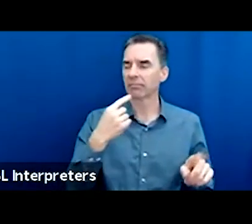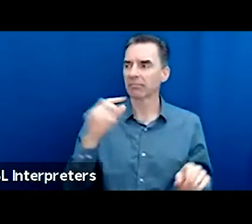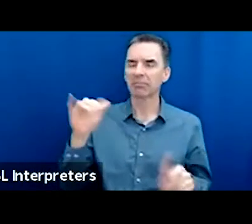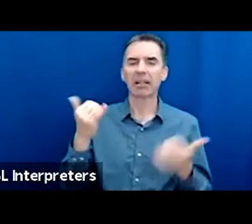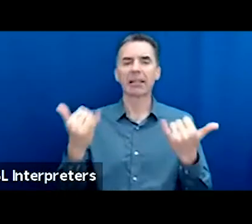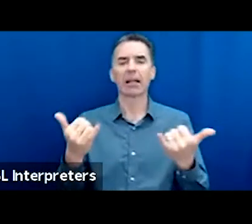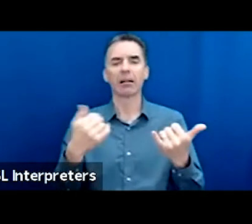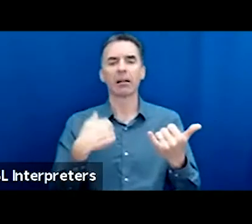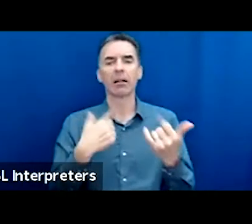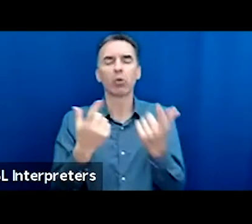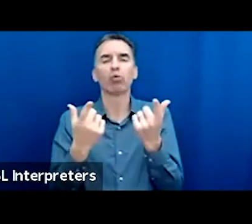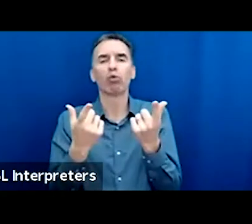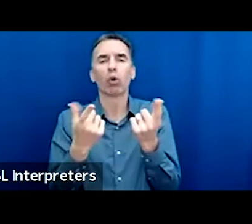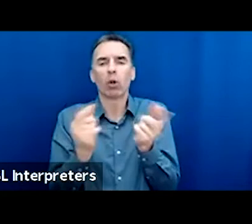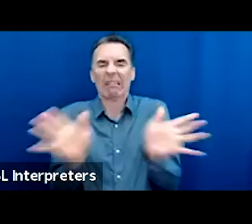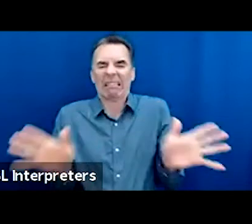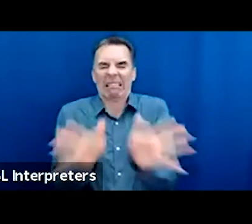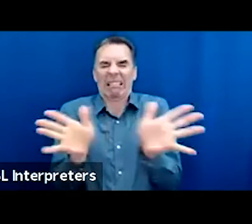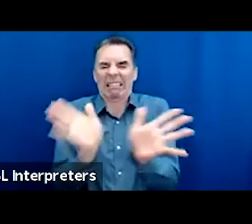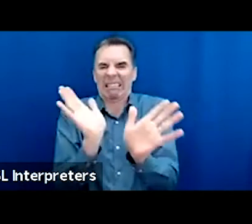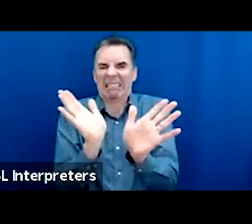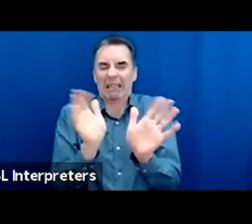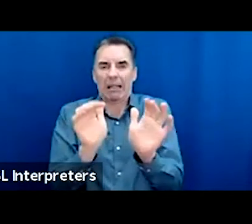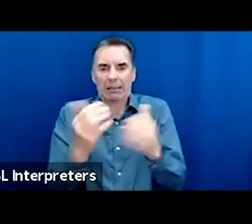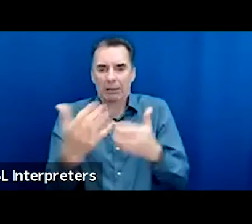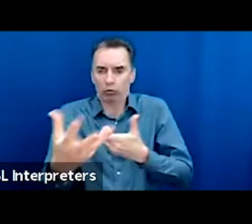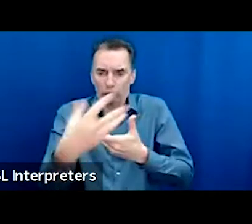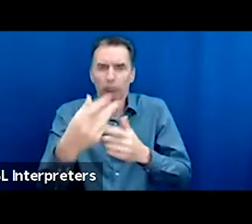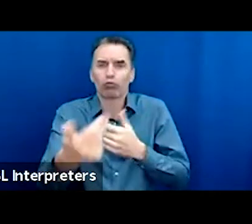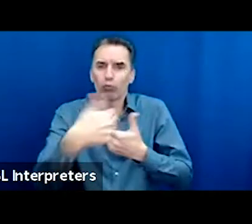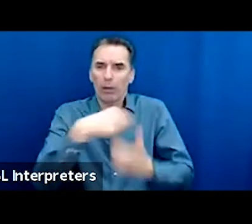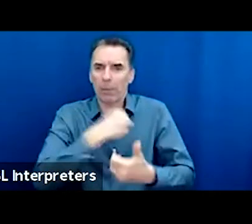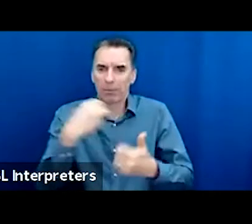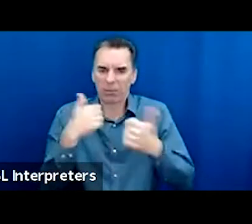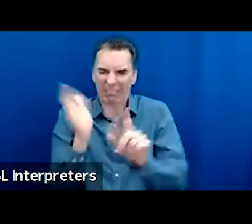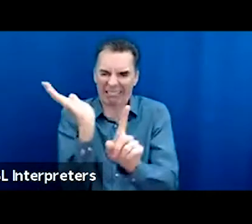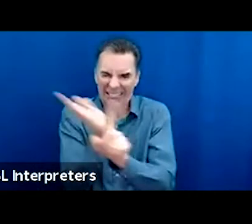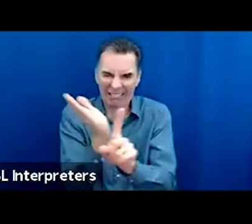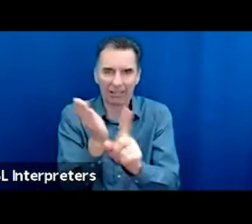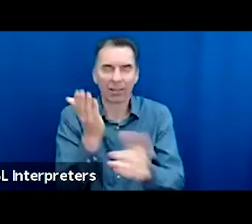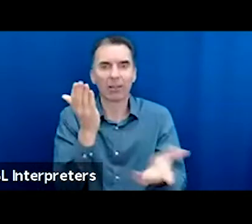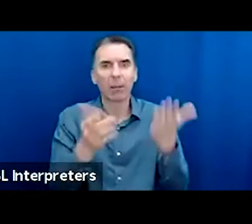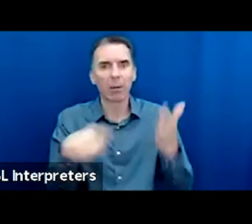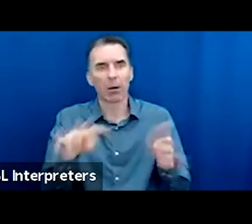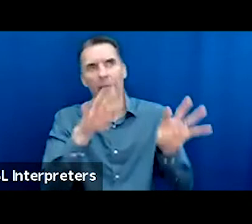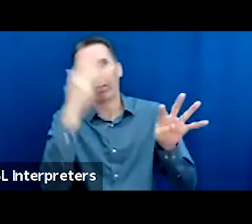math-based plug for membership one more time. And those of you who have been in orientations with me before are probably getting tired of hearing this, but it's